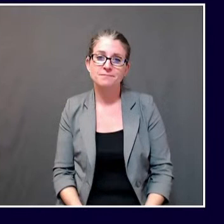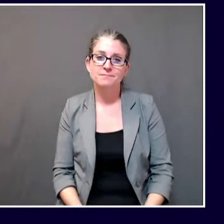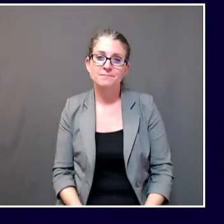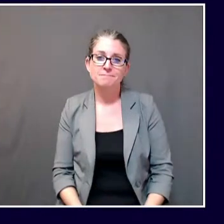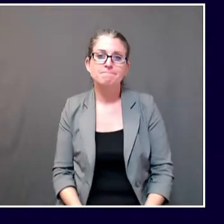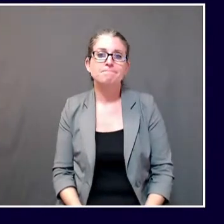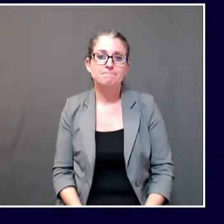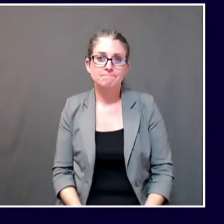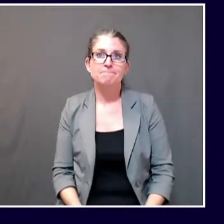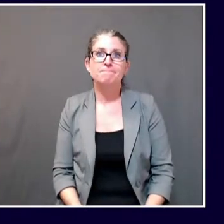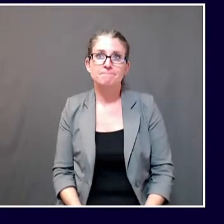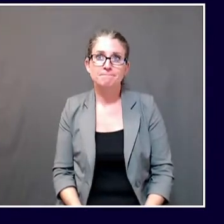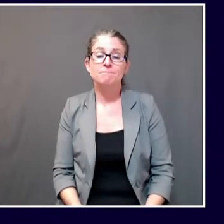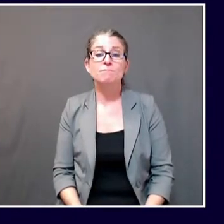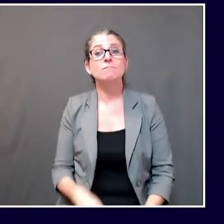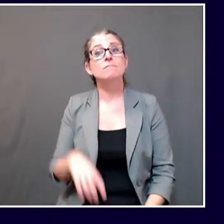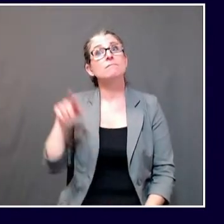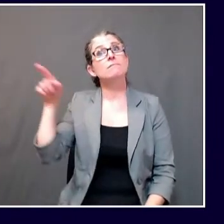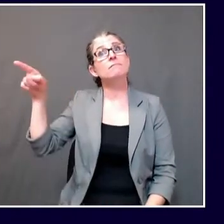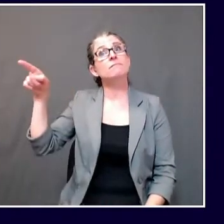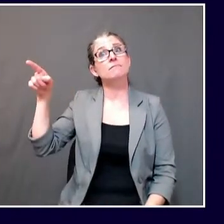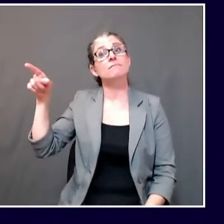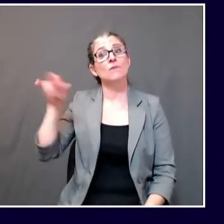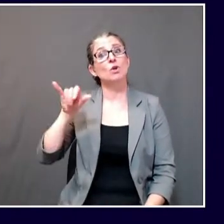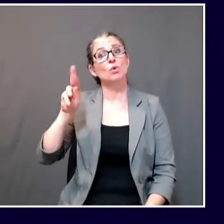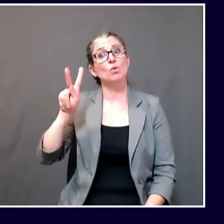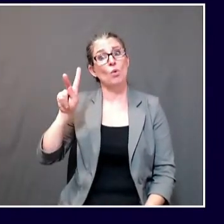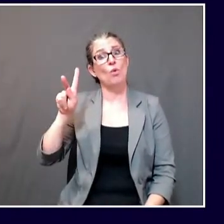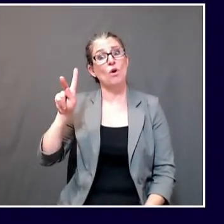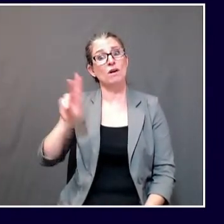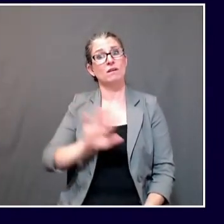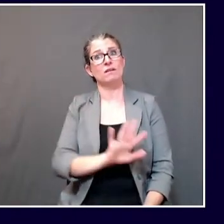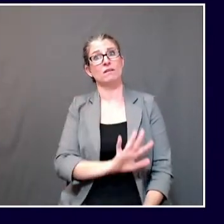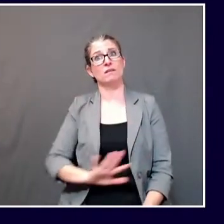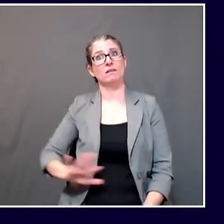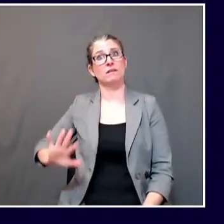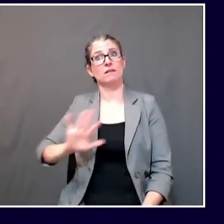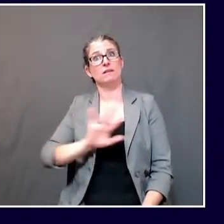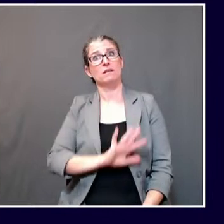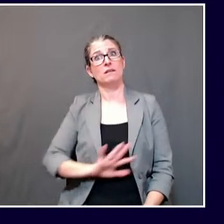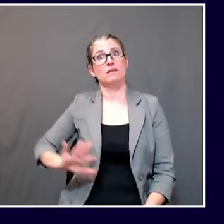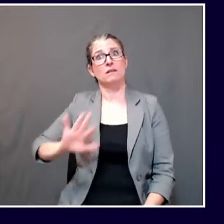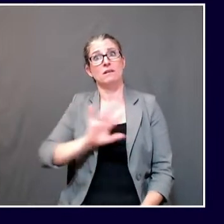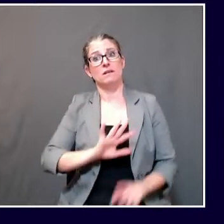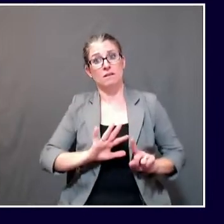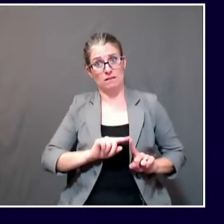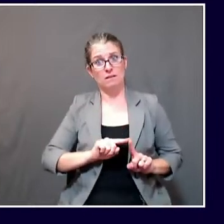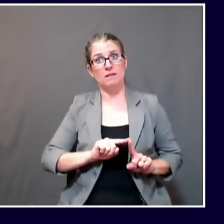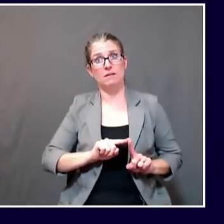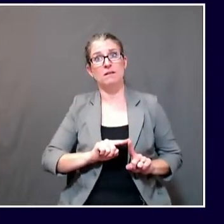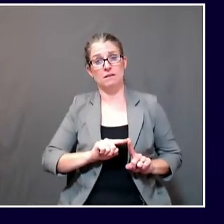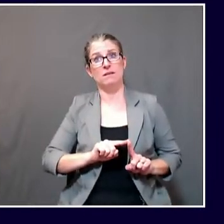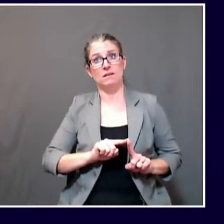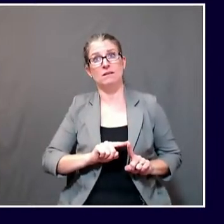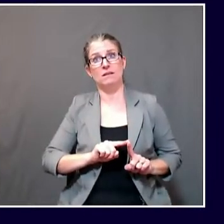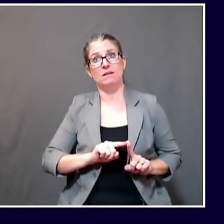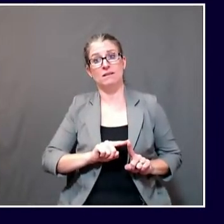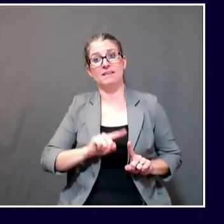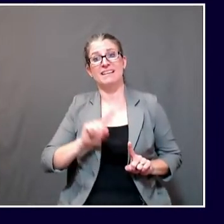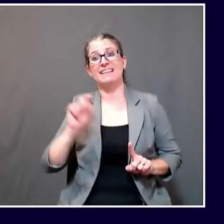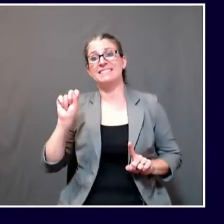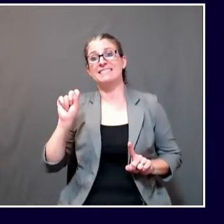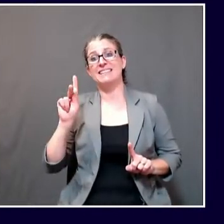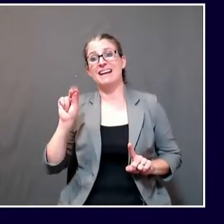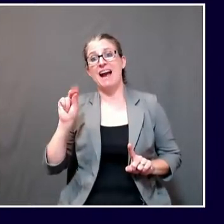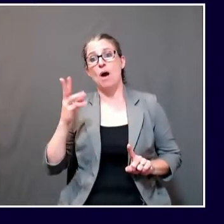measure. And, you know, two major employers in Skowhegan had outbreaks of their own at one point. Are you worried at all